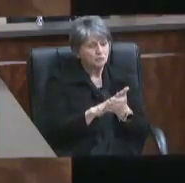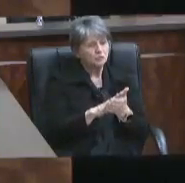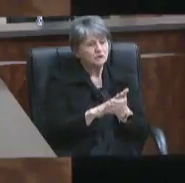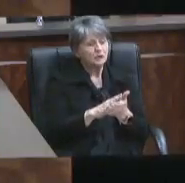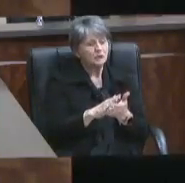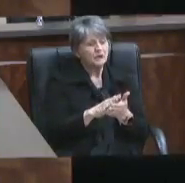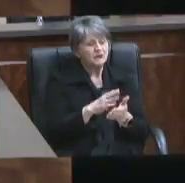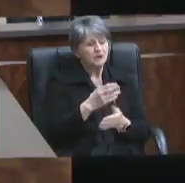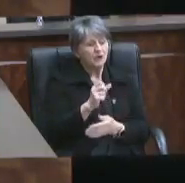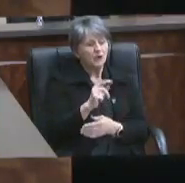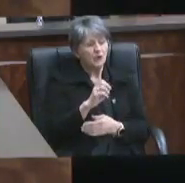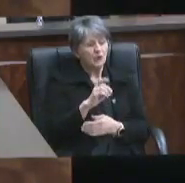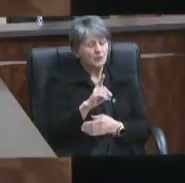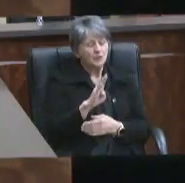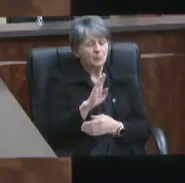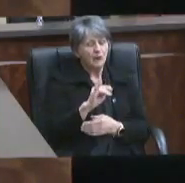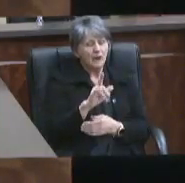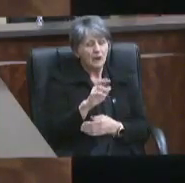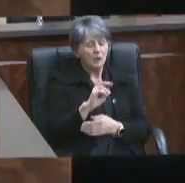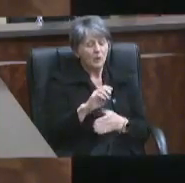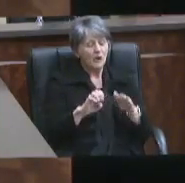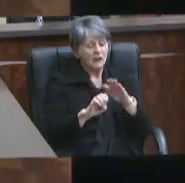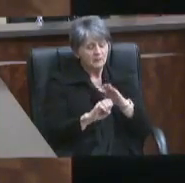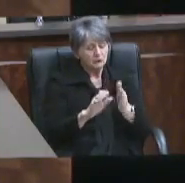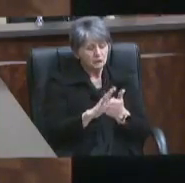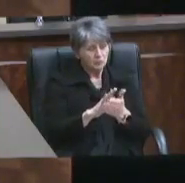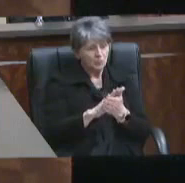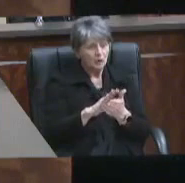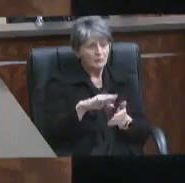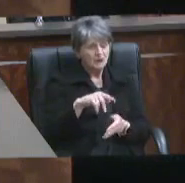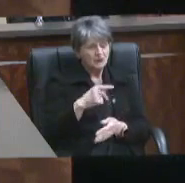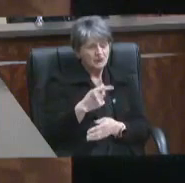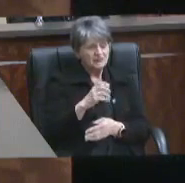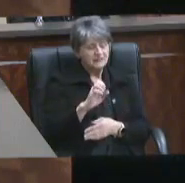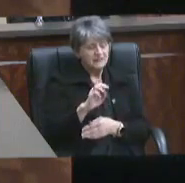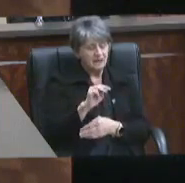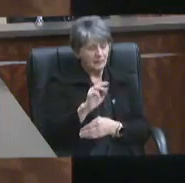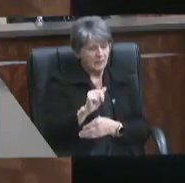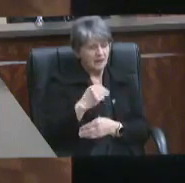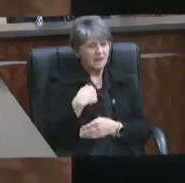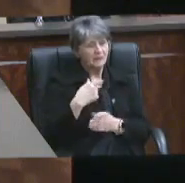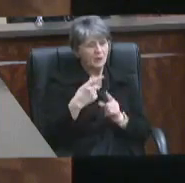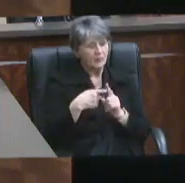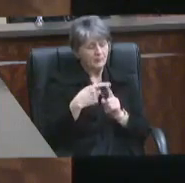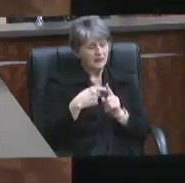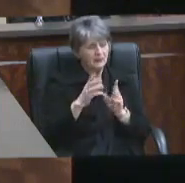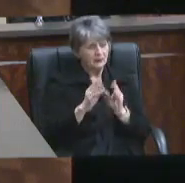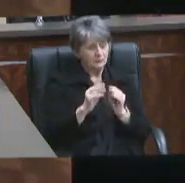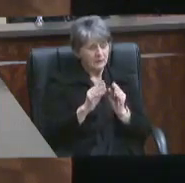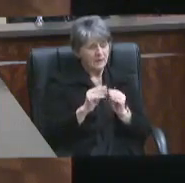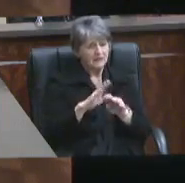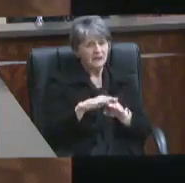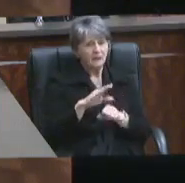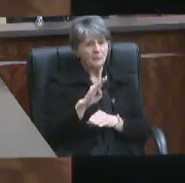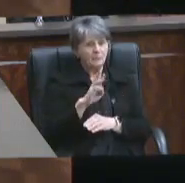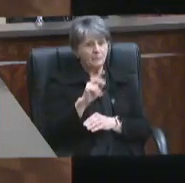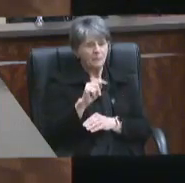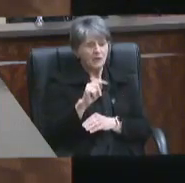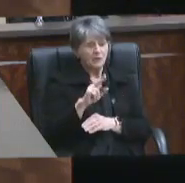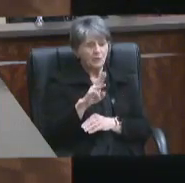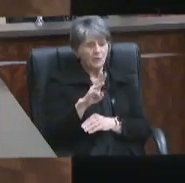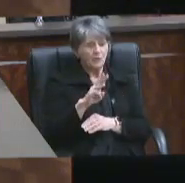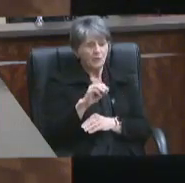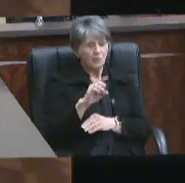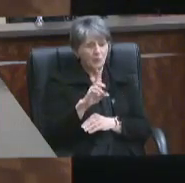School. The Prince George County Municipal Association did hold their monthly meeting at the Brentwood Town Hall,